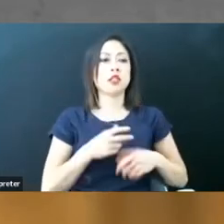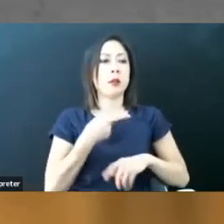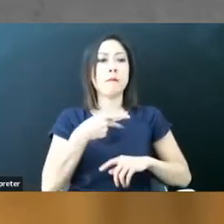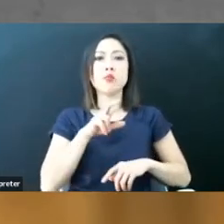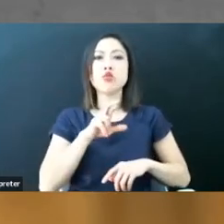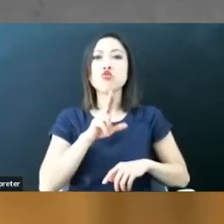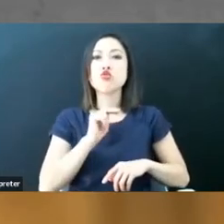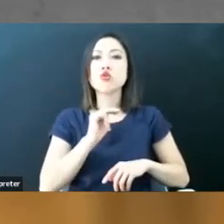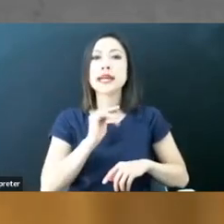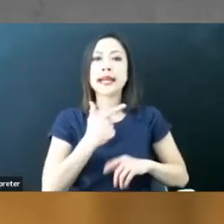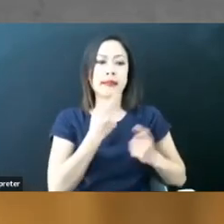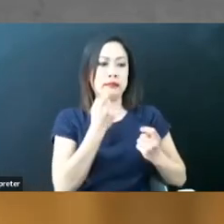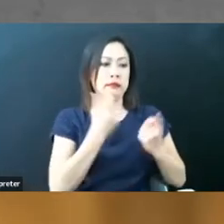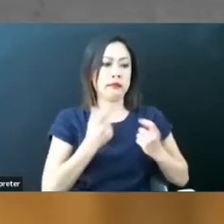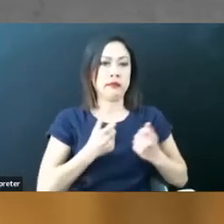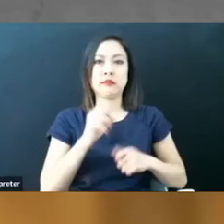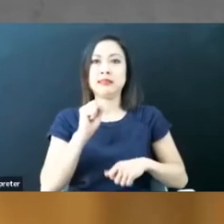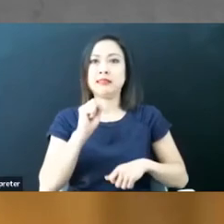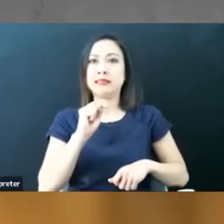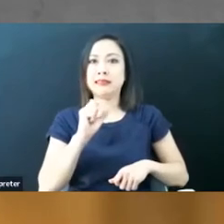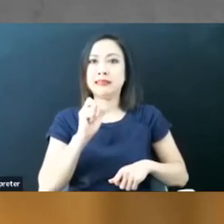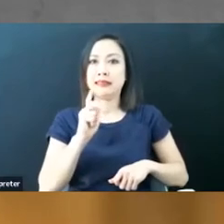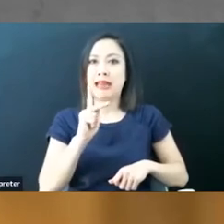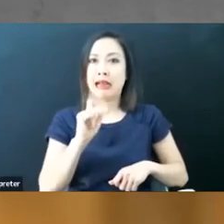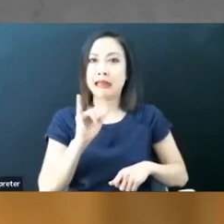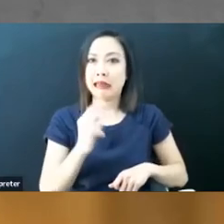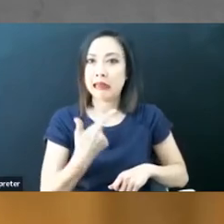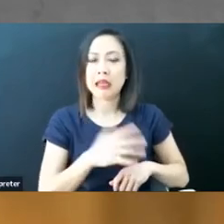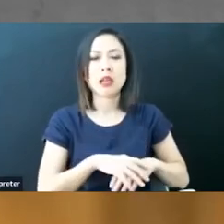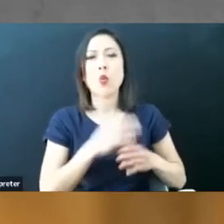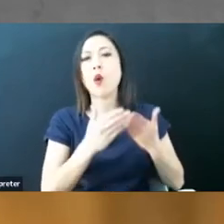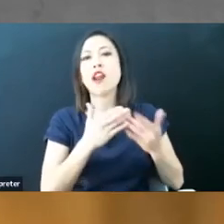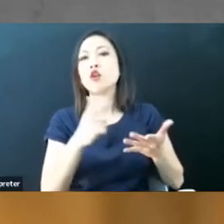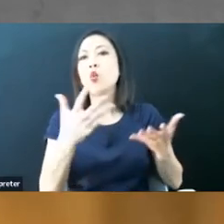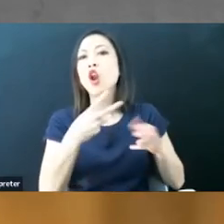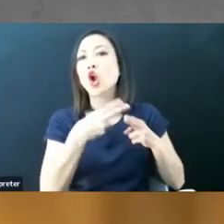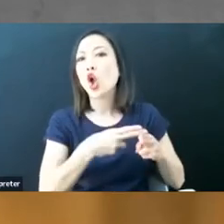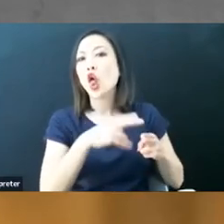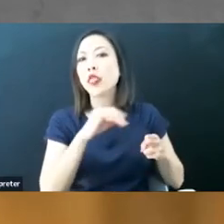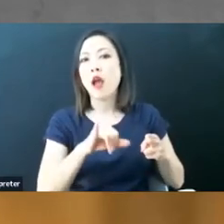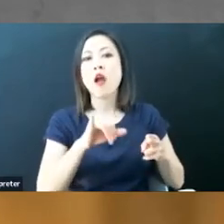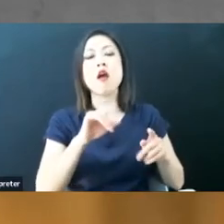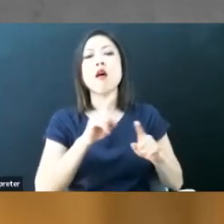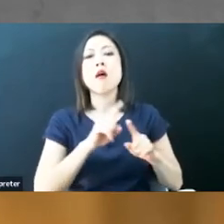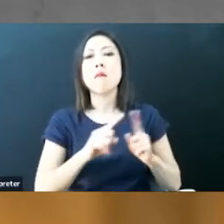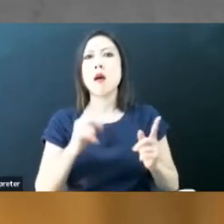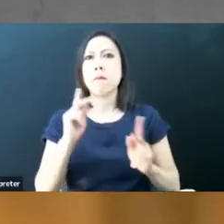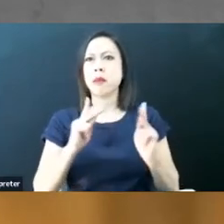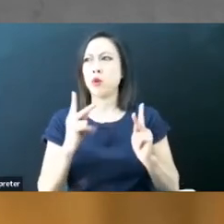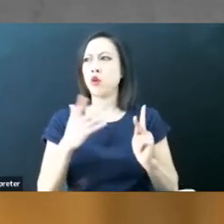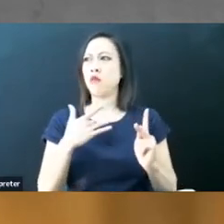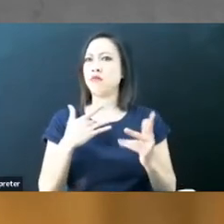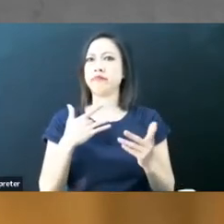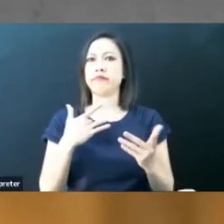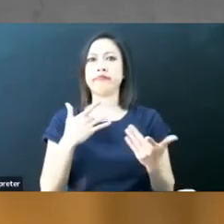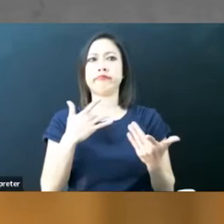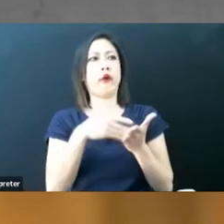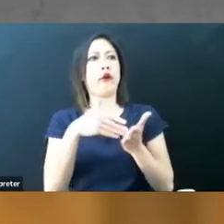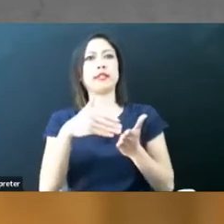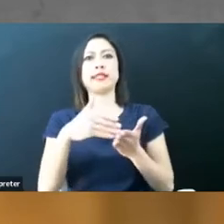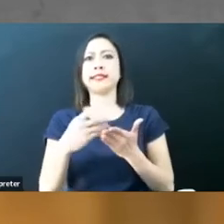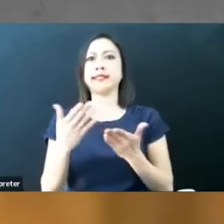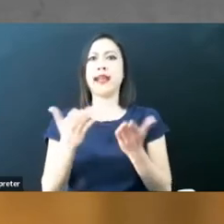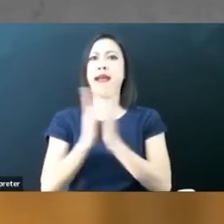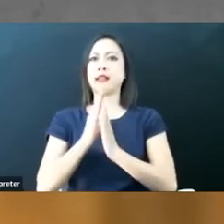use, mm-hmm. they go together. And so your question's a really important one that I'm often asked about. How do you get into